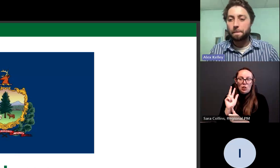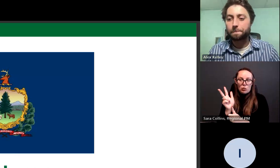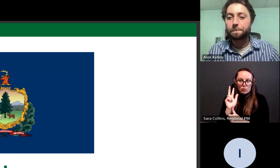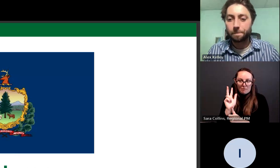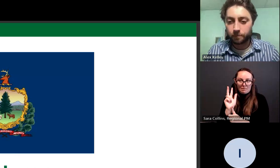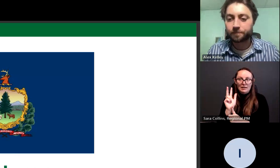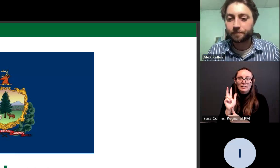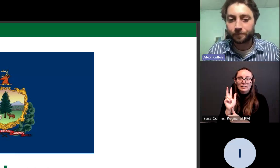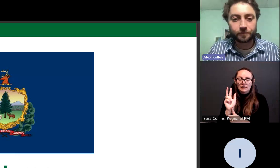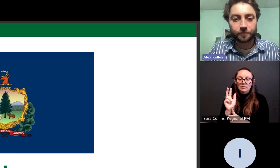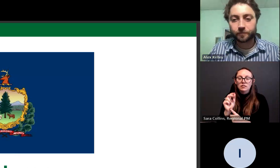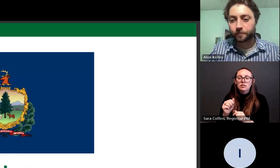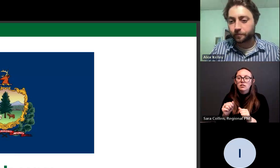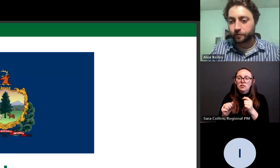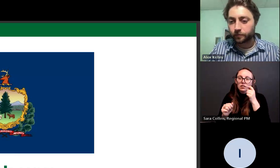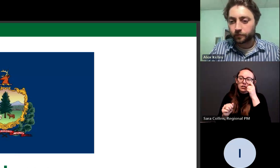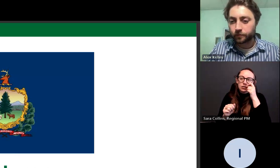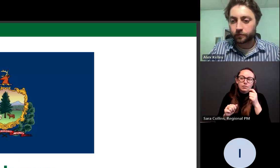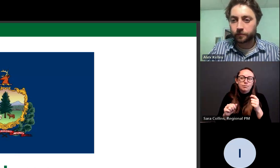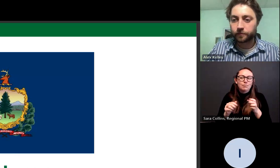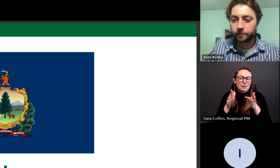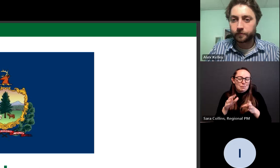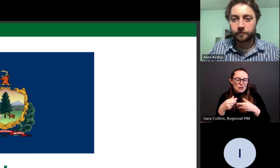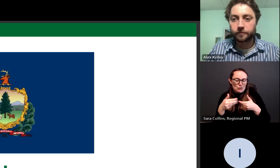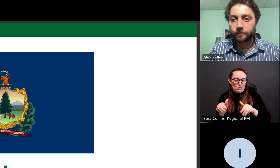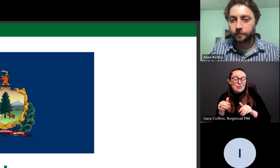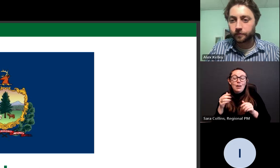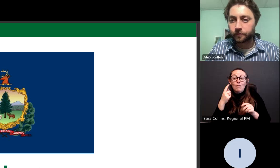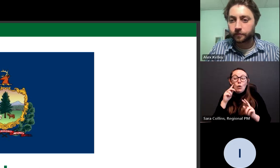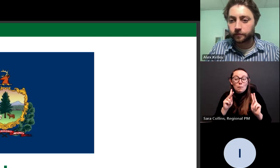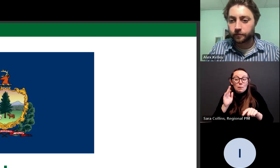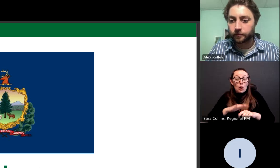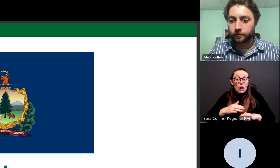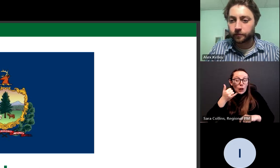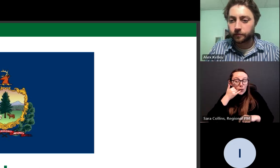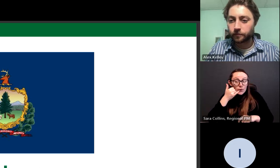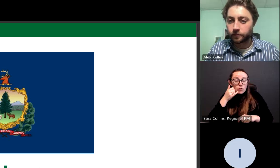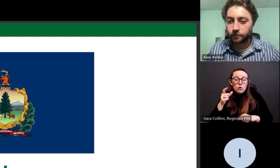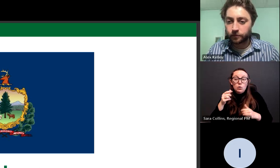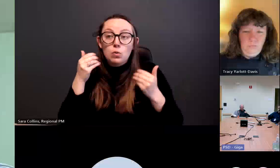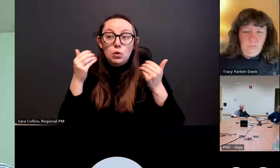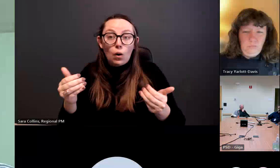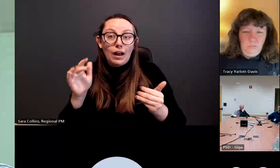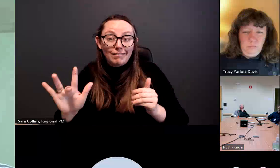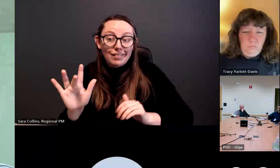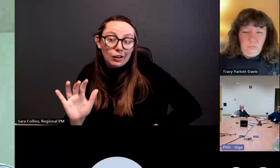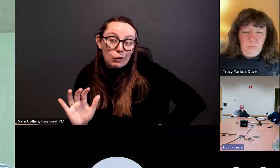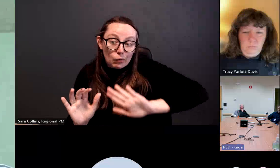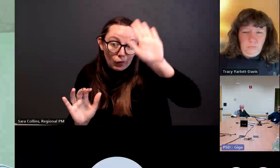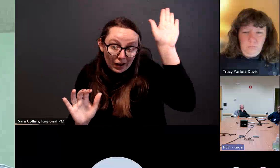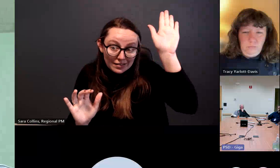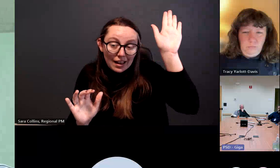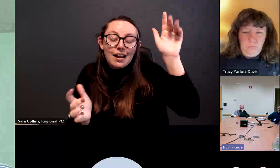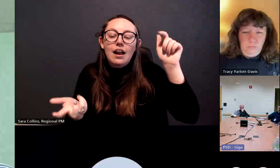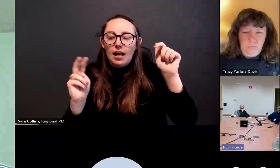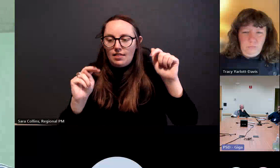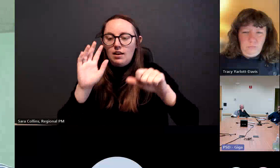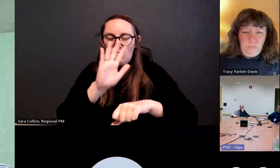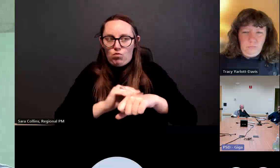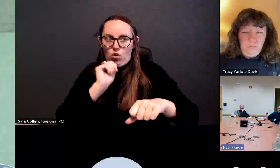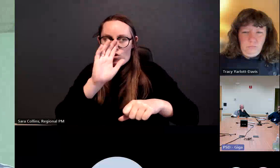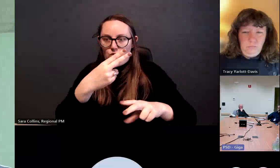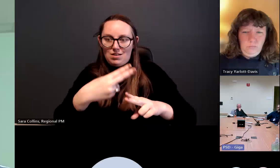on the phone, if you would like to raise your hand, and then we can call on you as you want to comment,